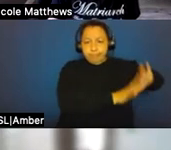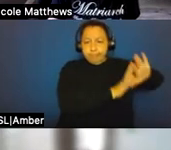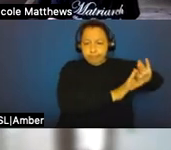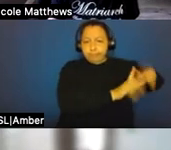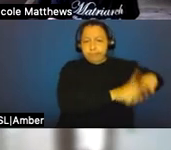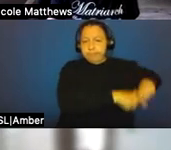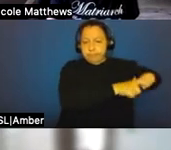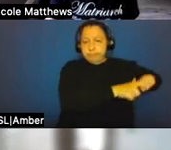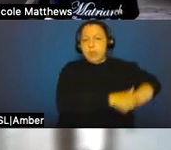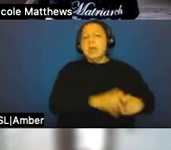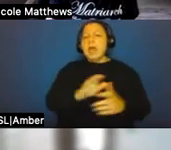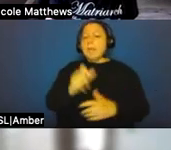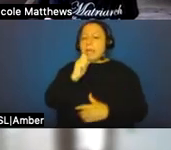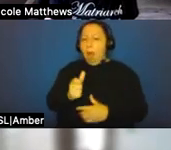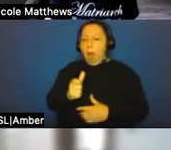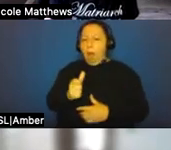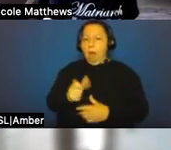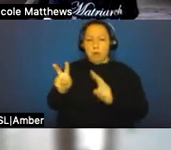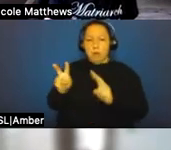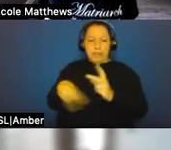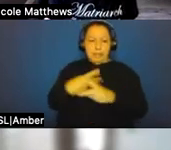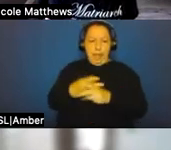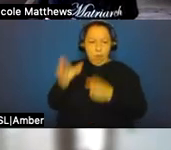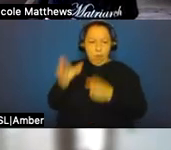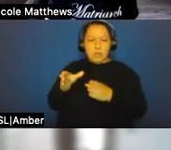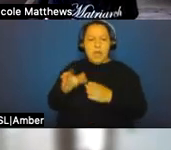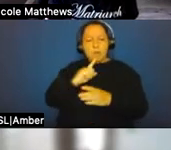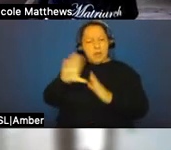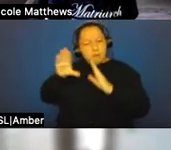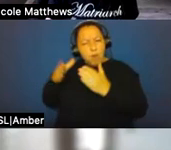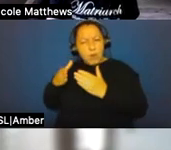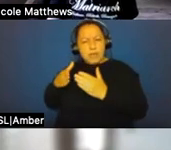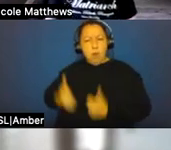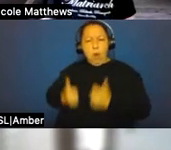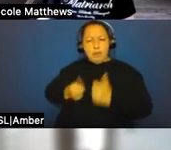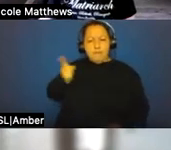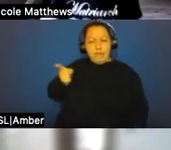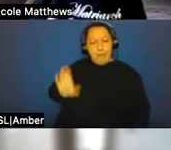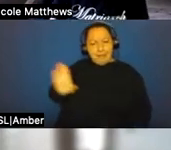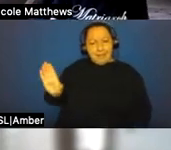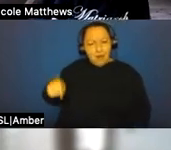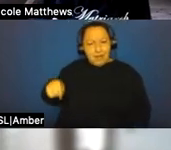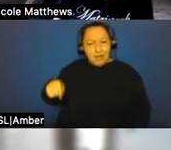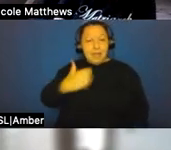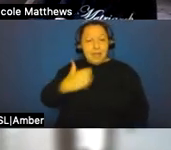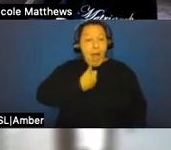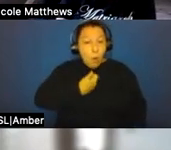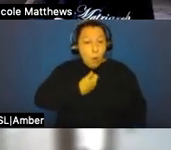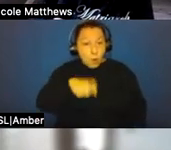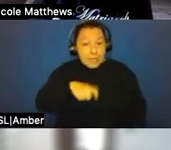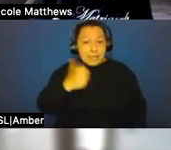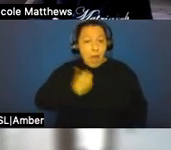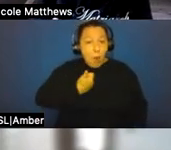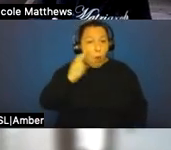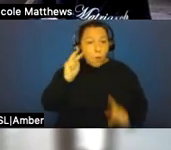of the victims are and put our own needs and our own views aside. And then our program